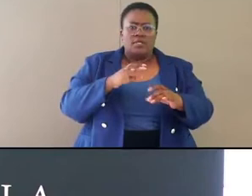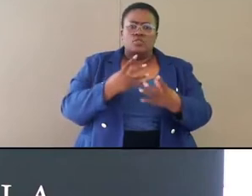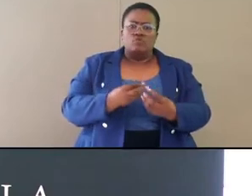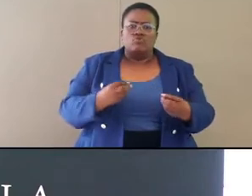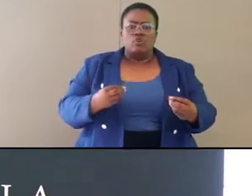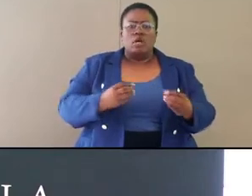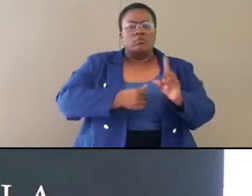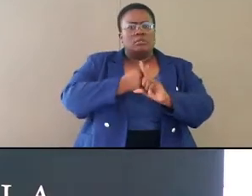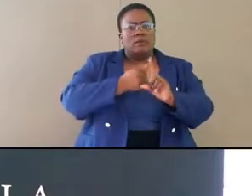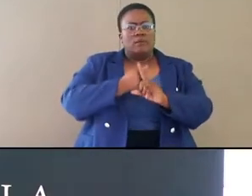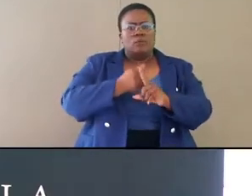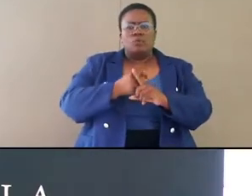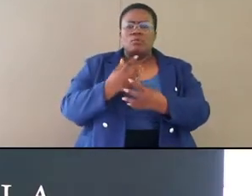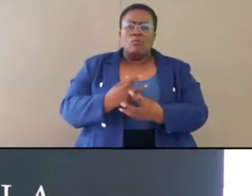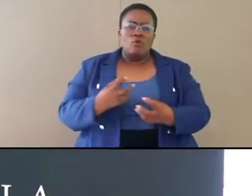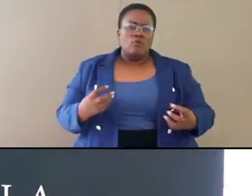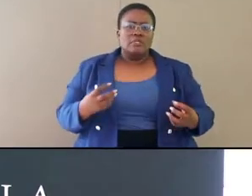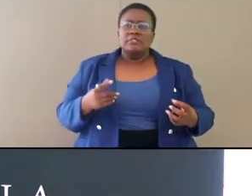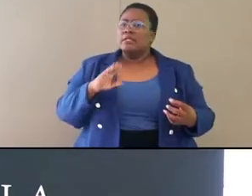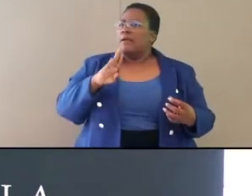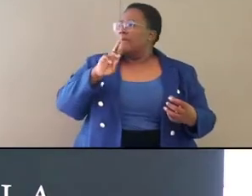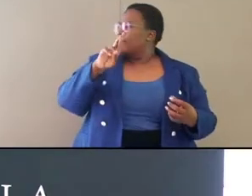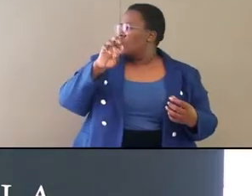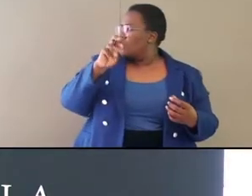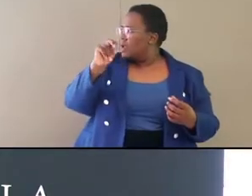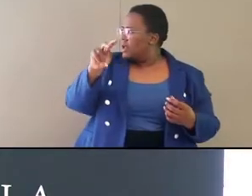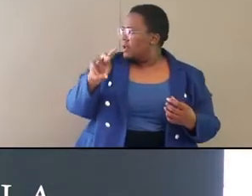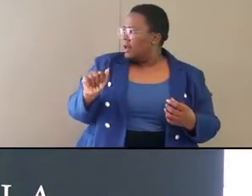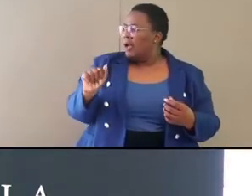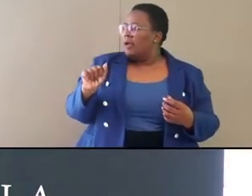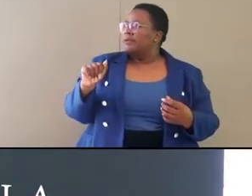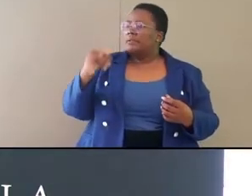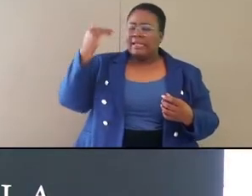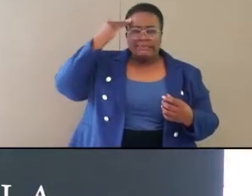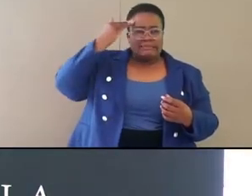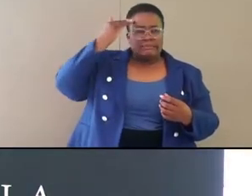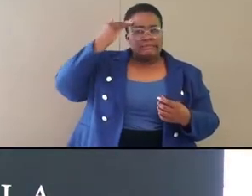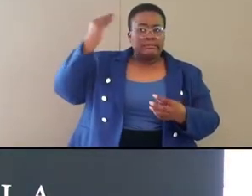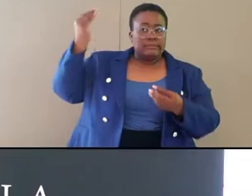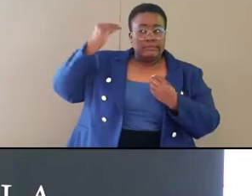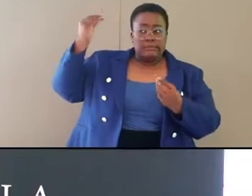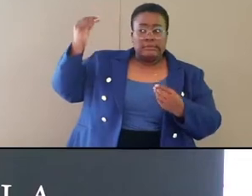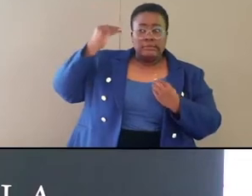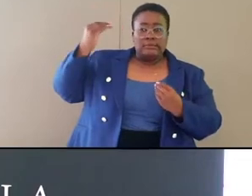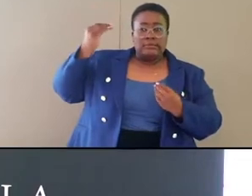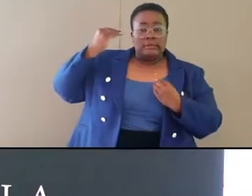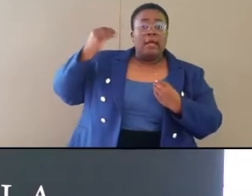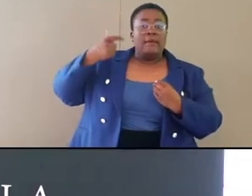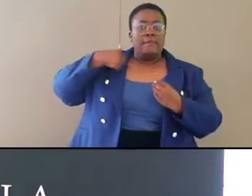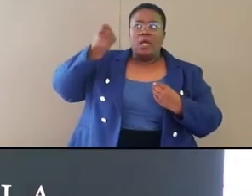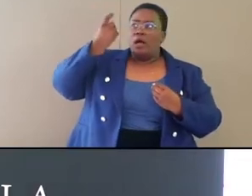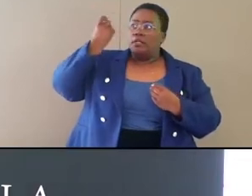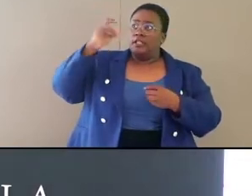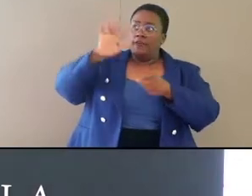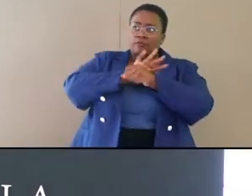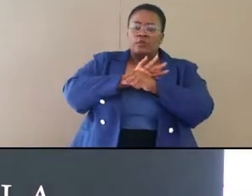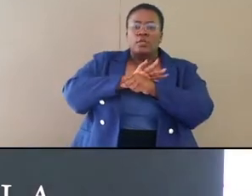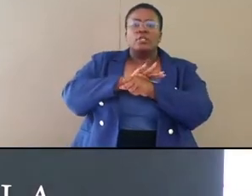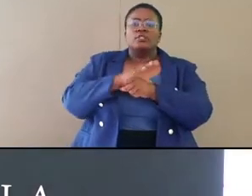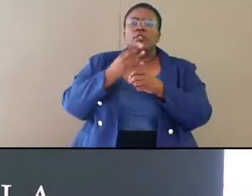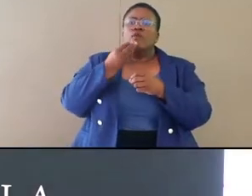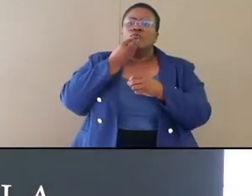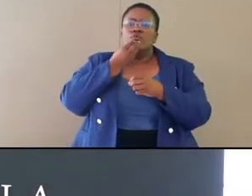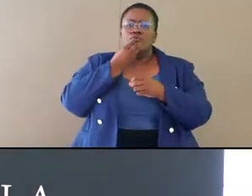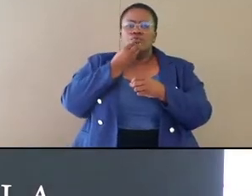grant. Brenda and them drummed it into my head for me to understand food poverty line,